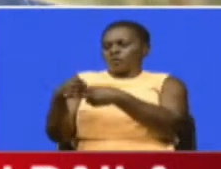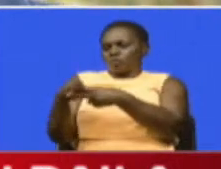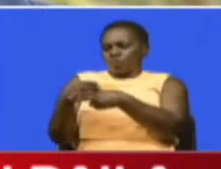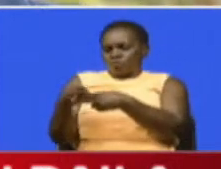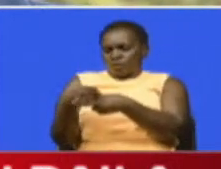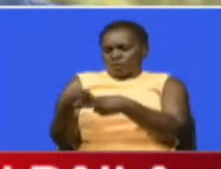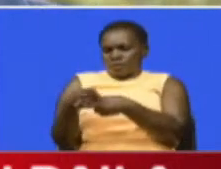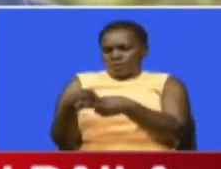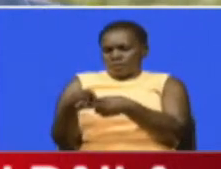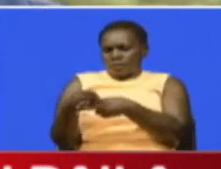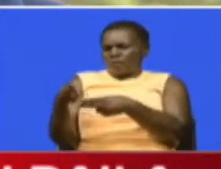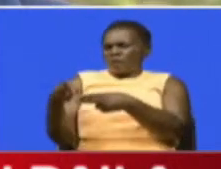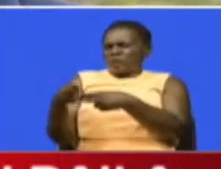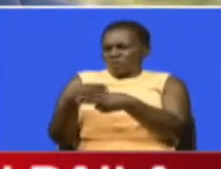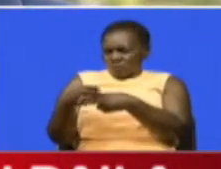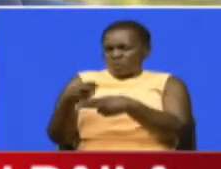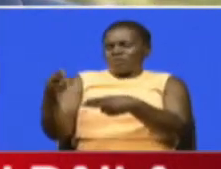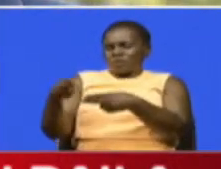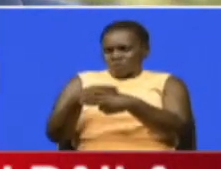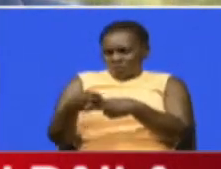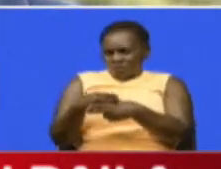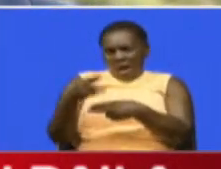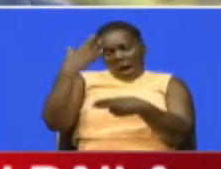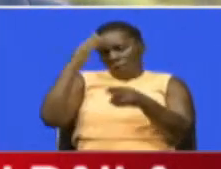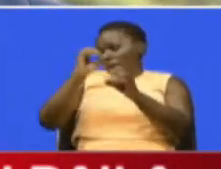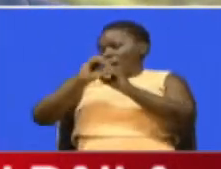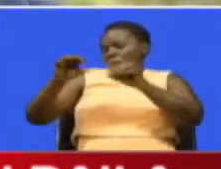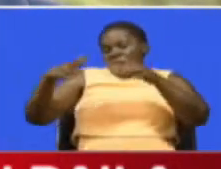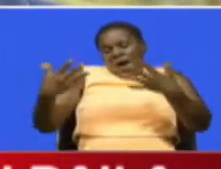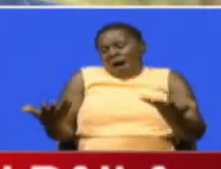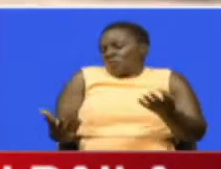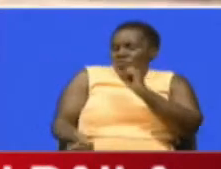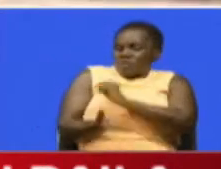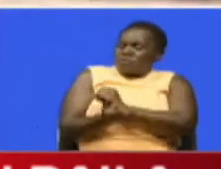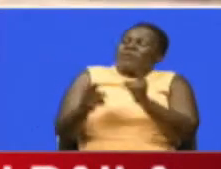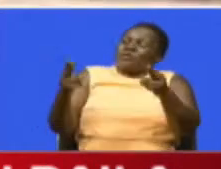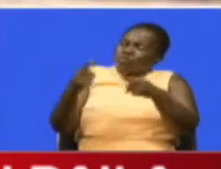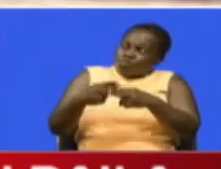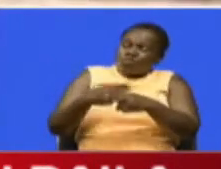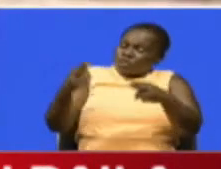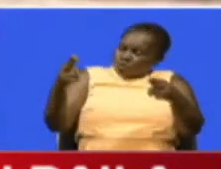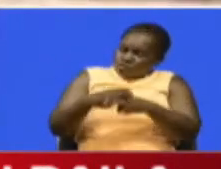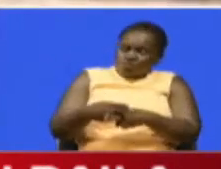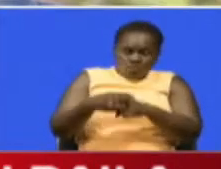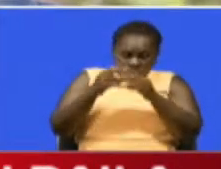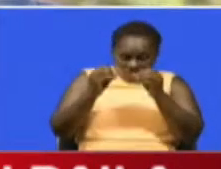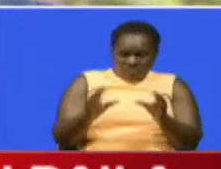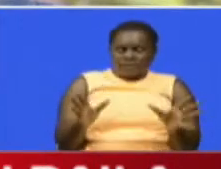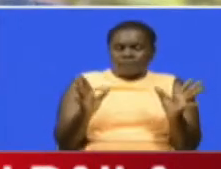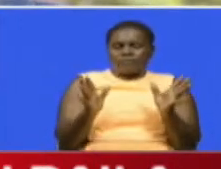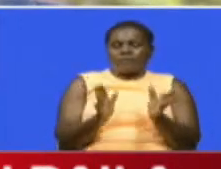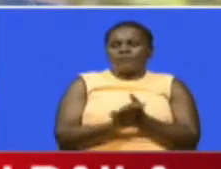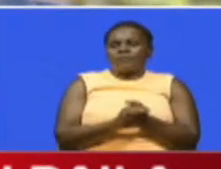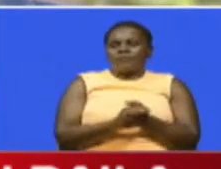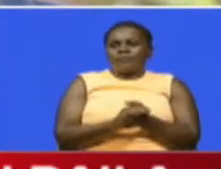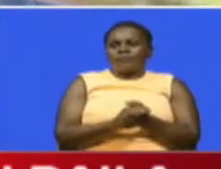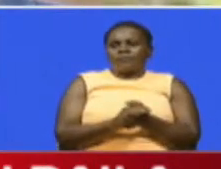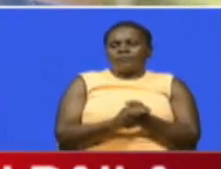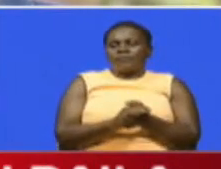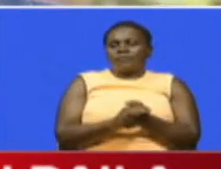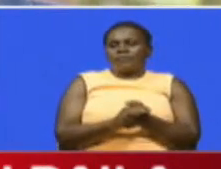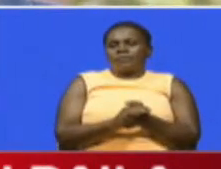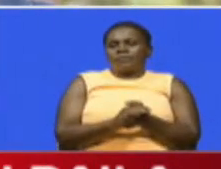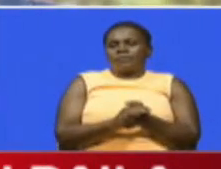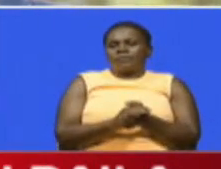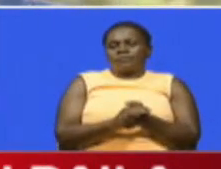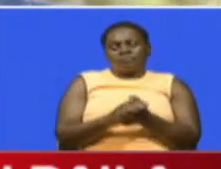And soon is soon. I don't know how more specific I can be. We will be receiving